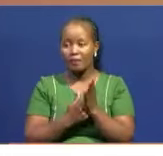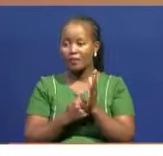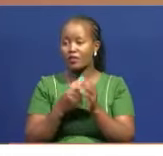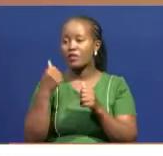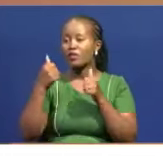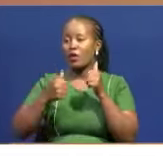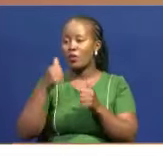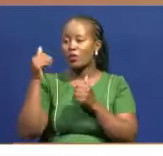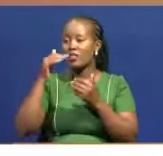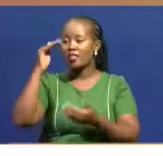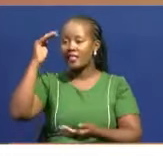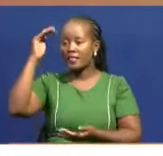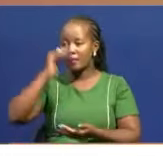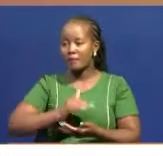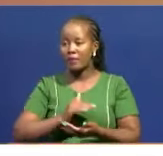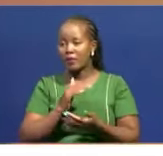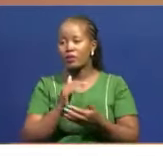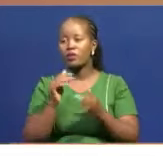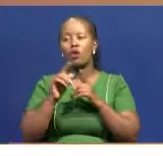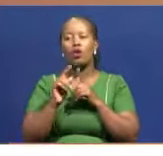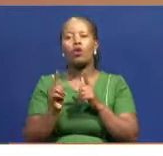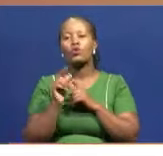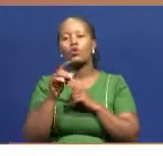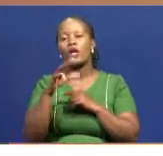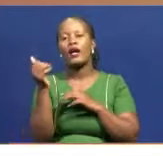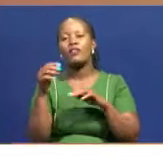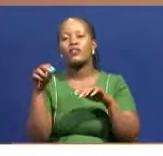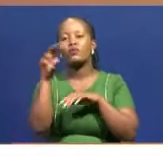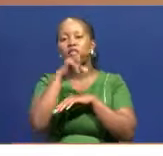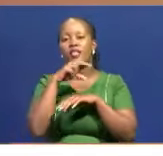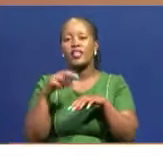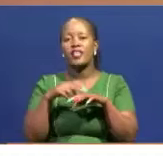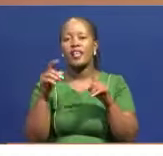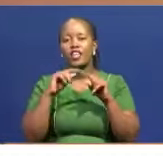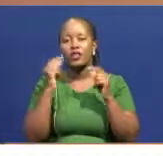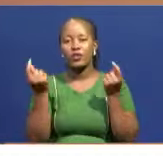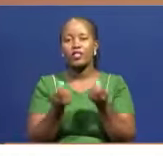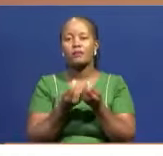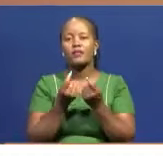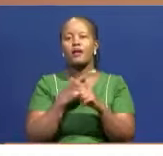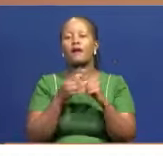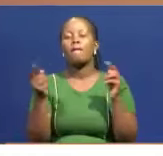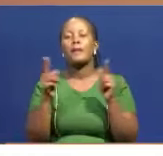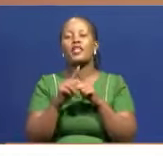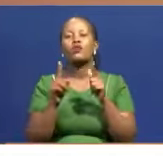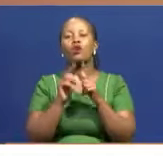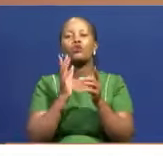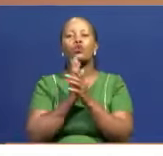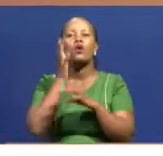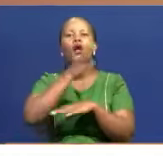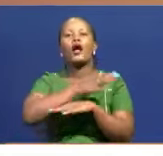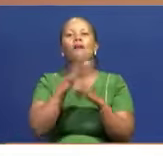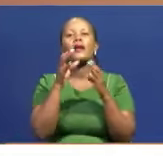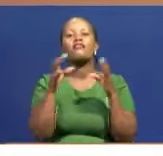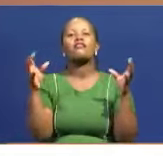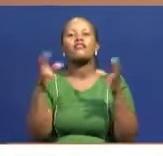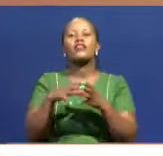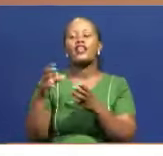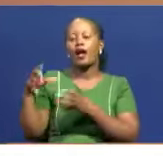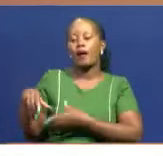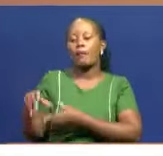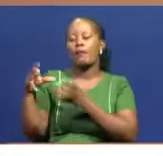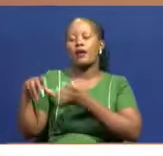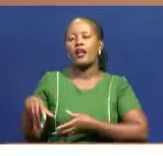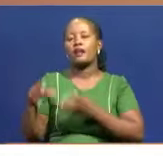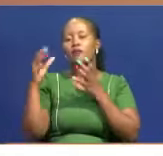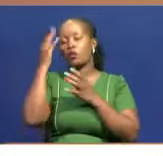below Test Match Rugby, which is the same as the national team, but also above club rugby. Because when you're bringing together 100 of the